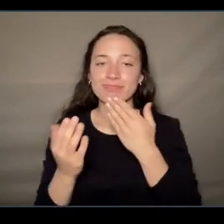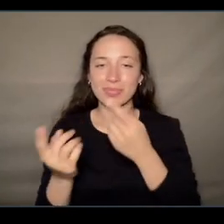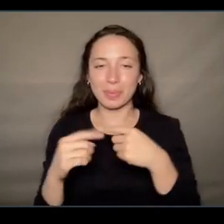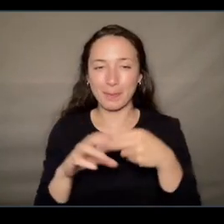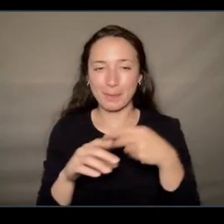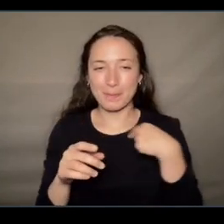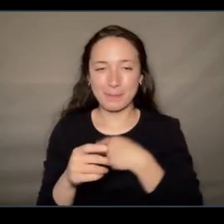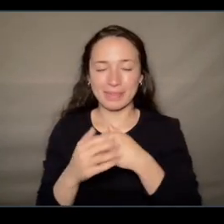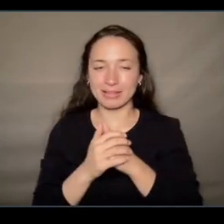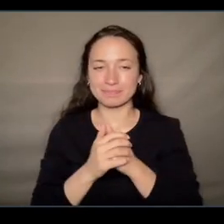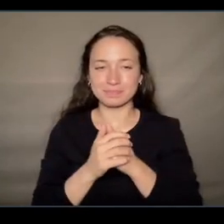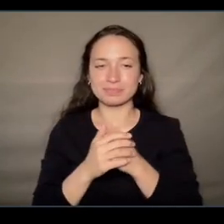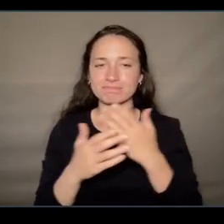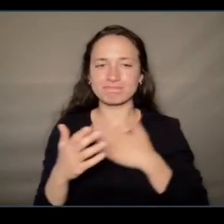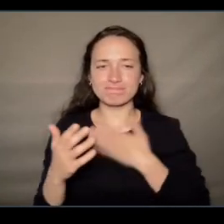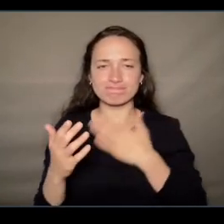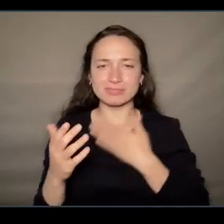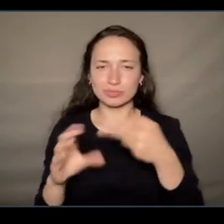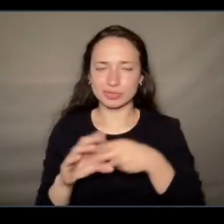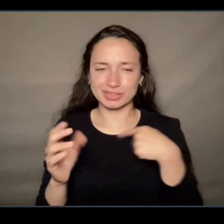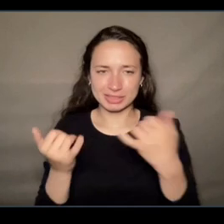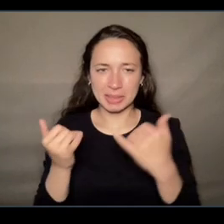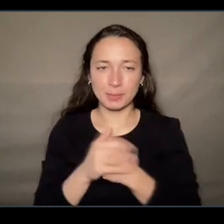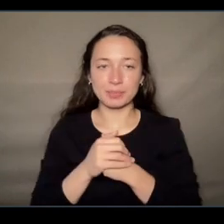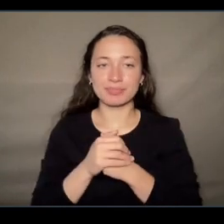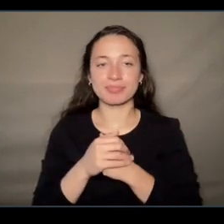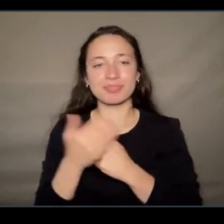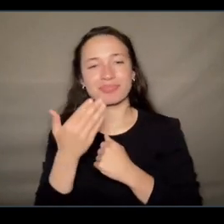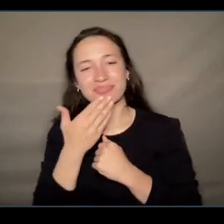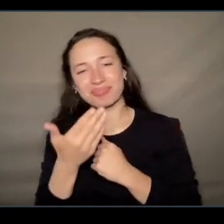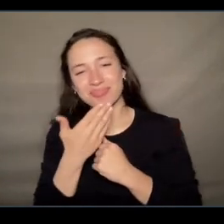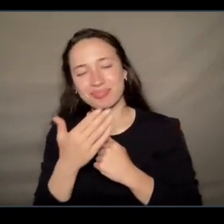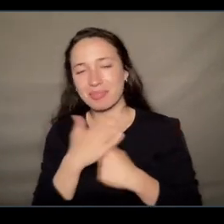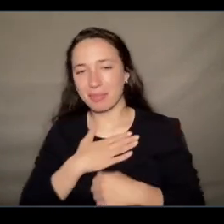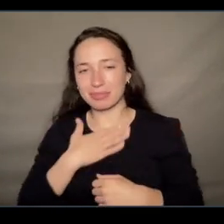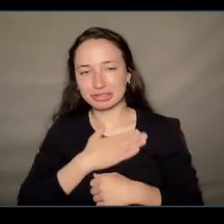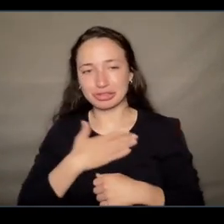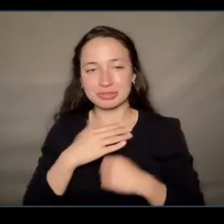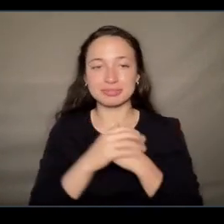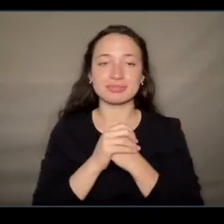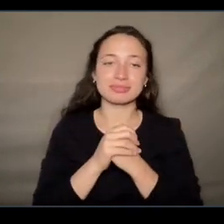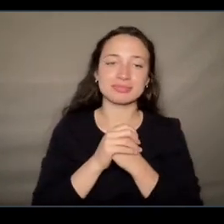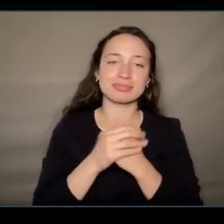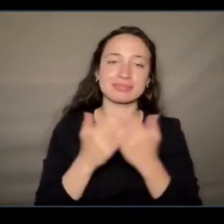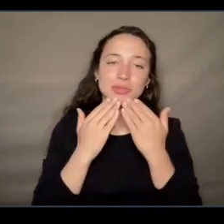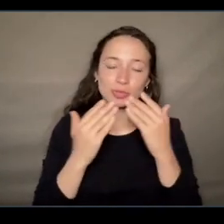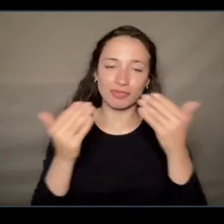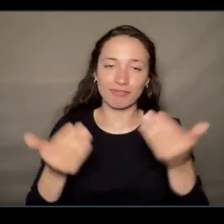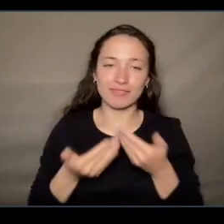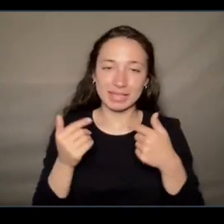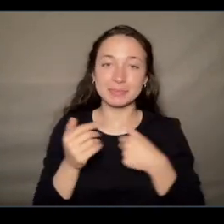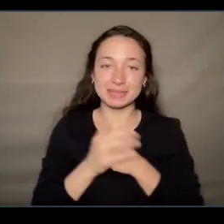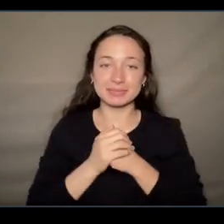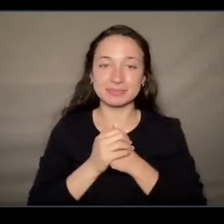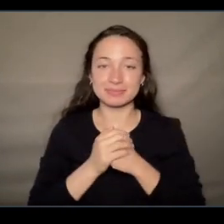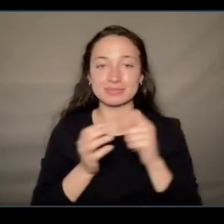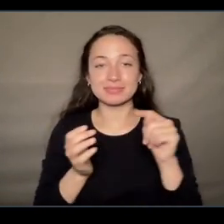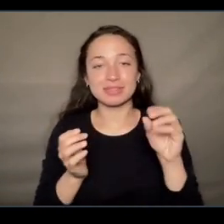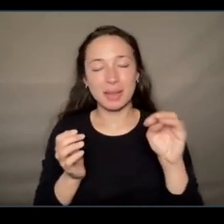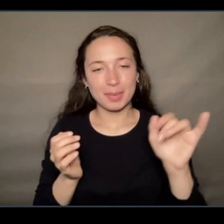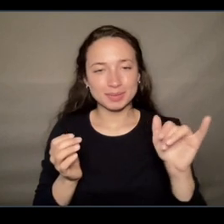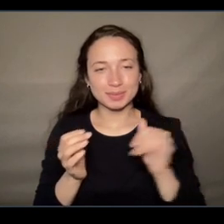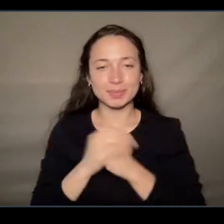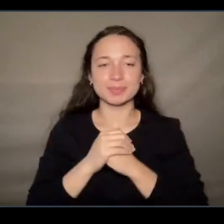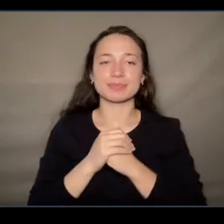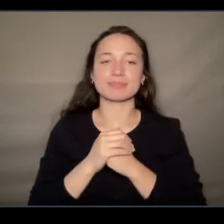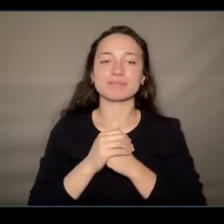It's so wonderful to have you with us today. Thank you, Diane. It's my pleasure. Thank you for inviting me and Tom